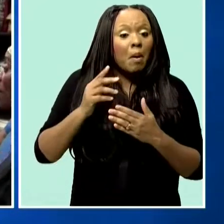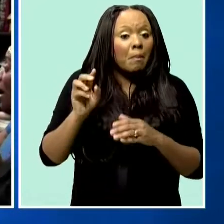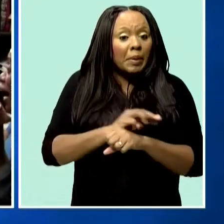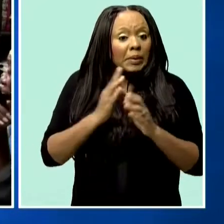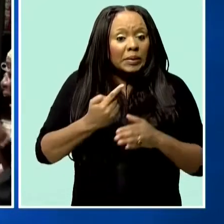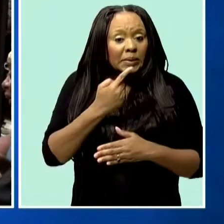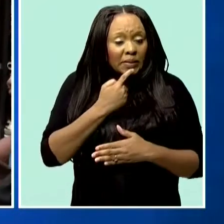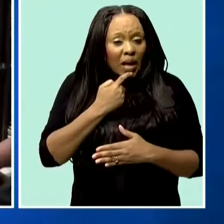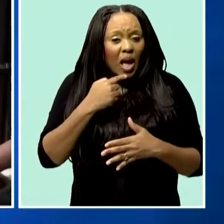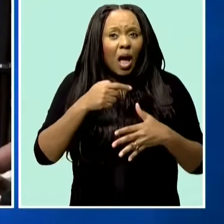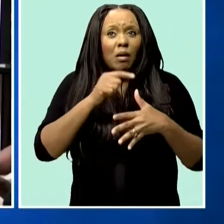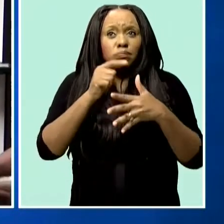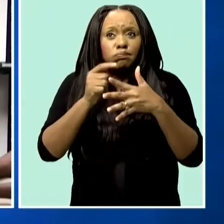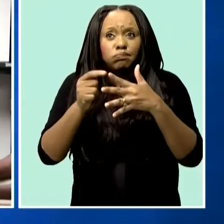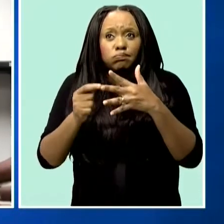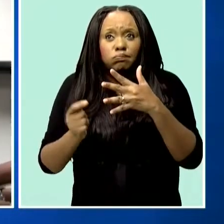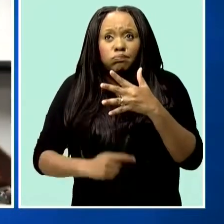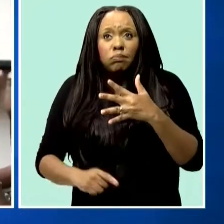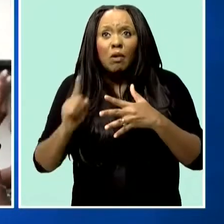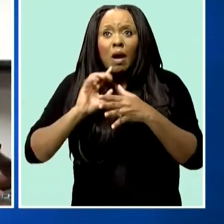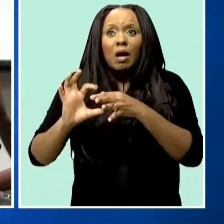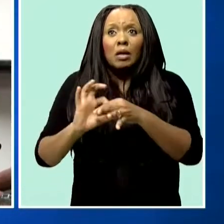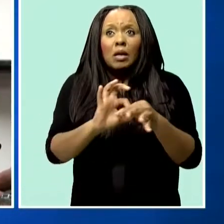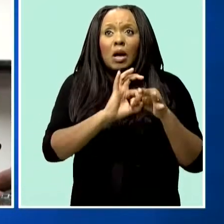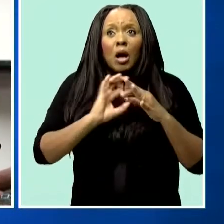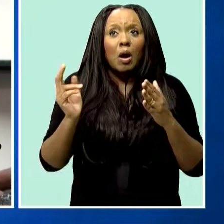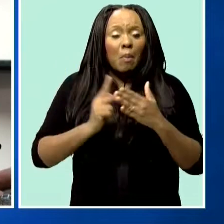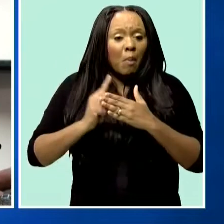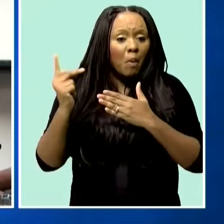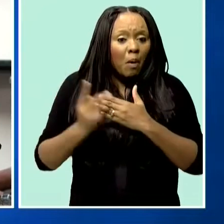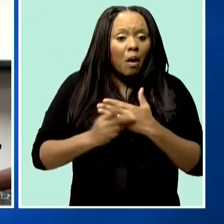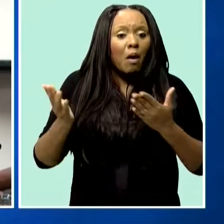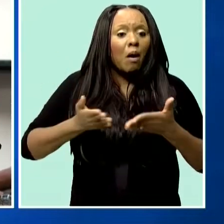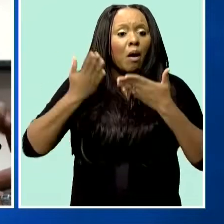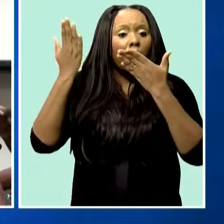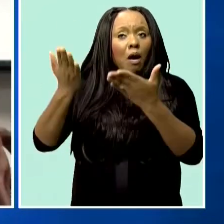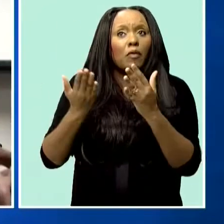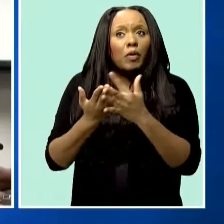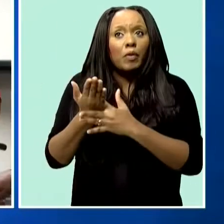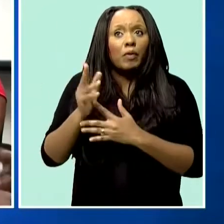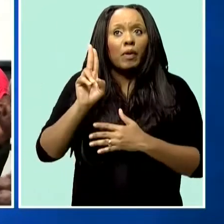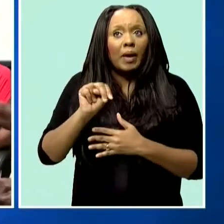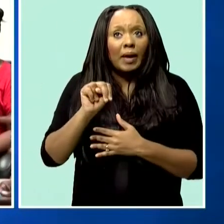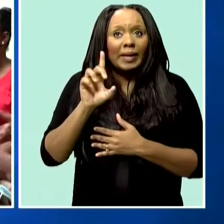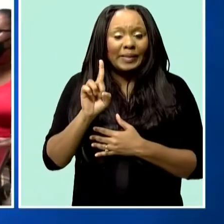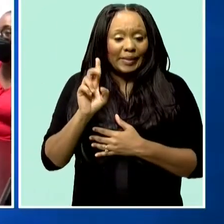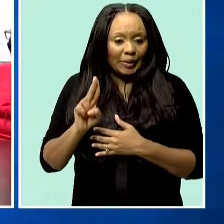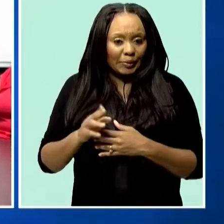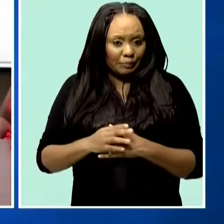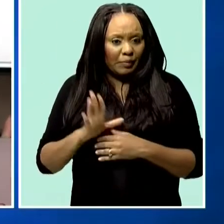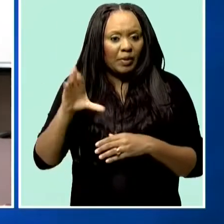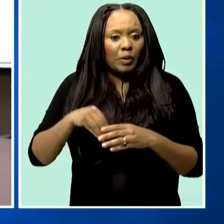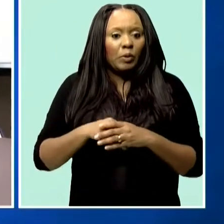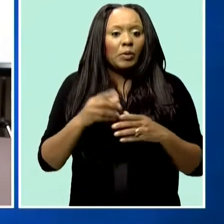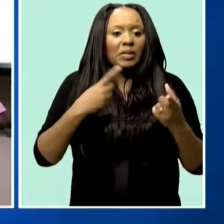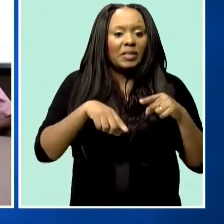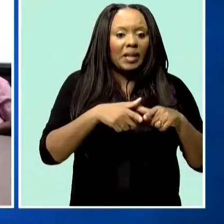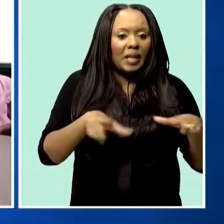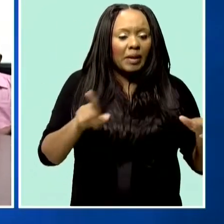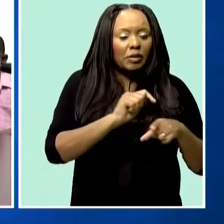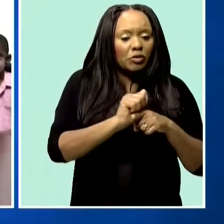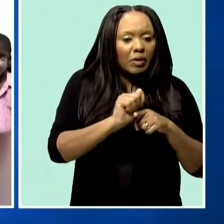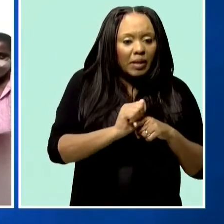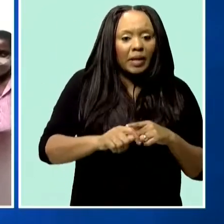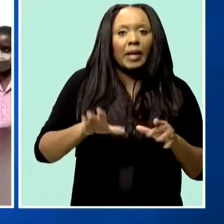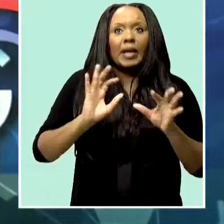a multifaceted venture that consolidates the programs offered by the National Disability Unit. It includes sign language training,